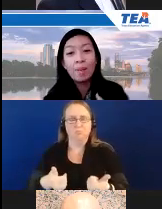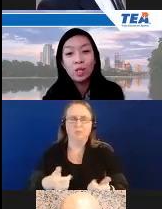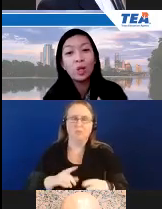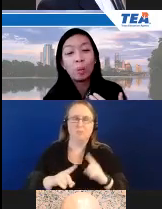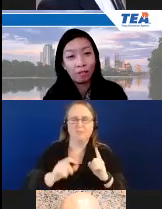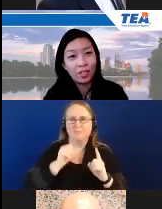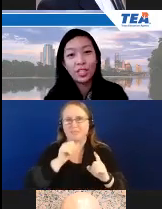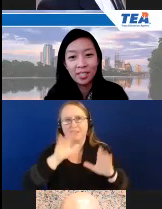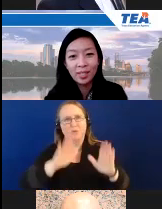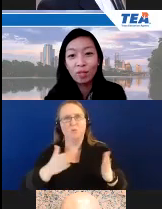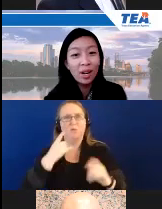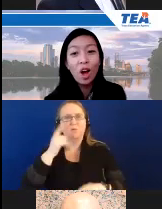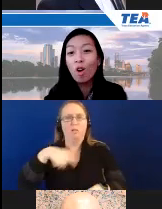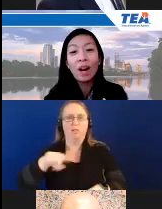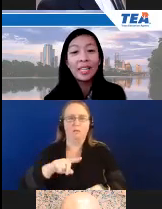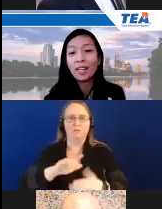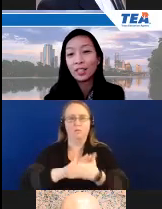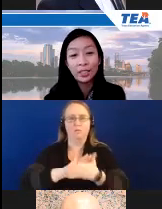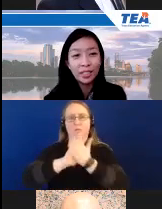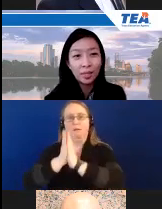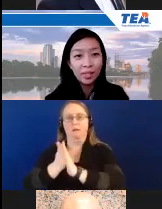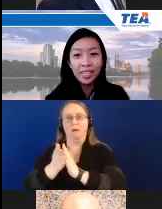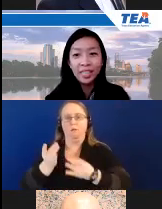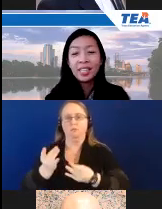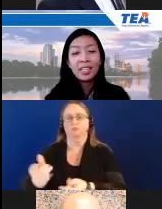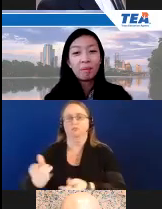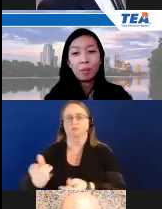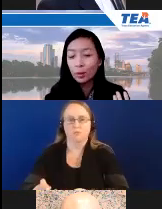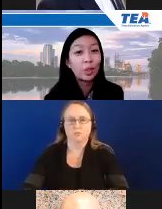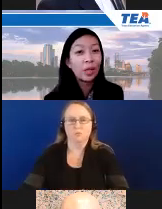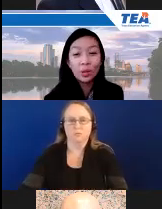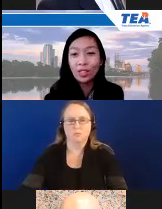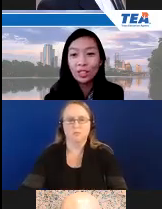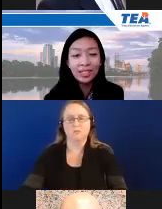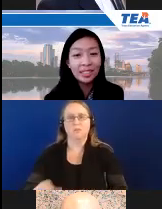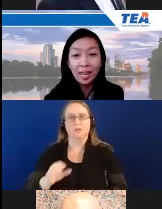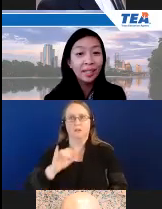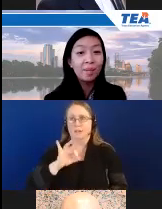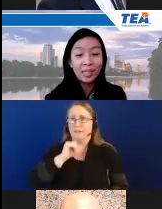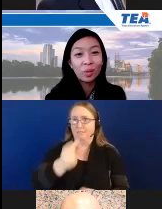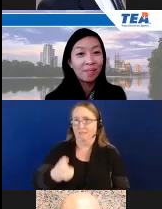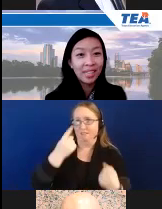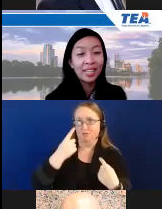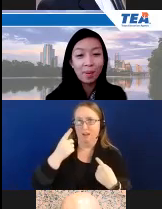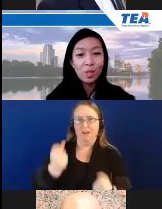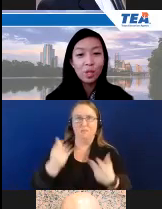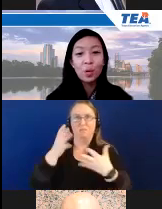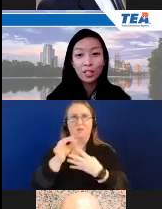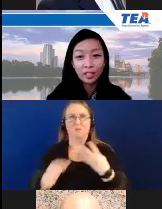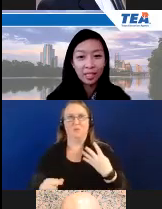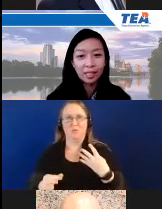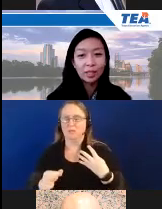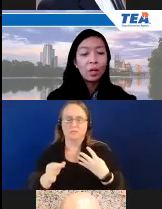getting them to proficiency. So if they don't already understand something, multiple choice questions is not the best way of getting them